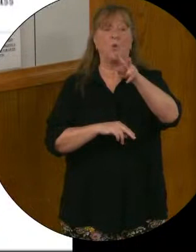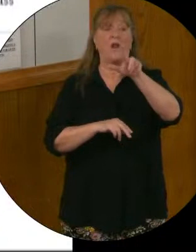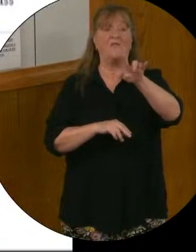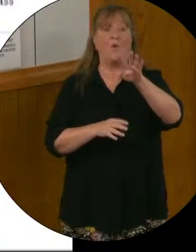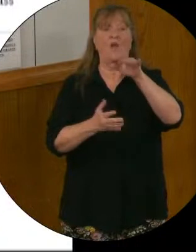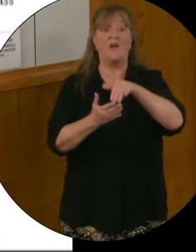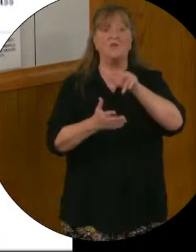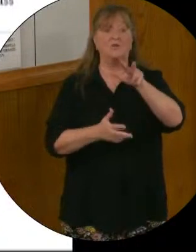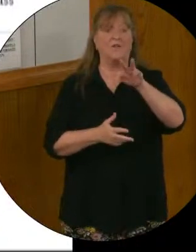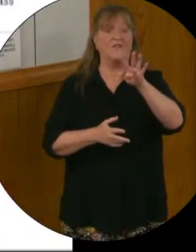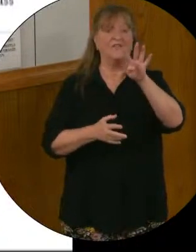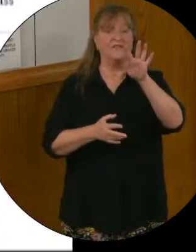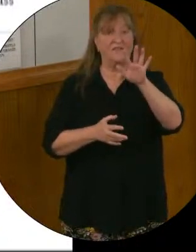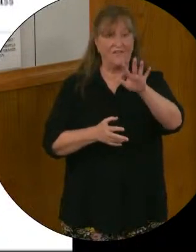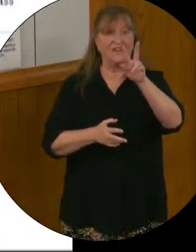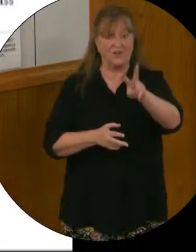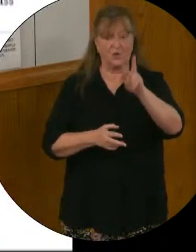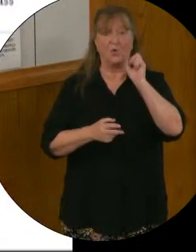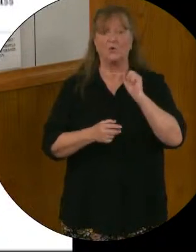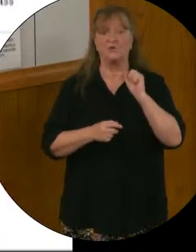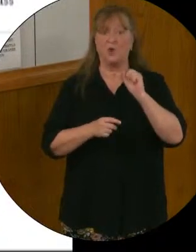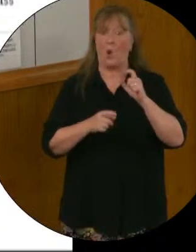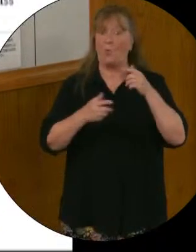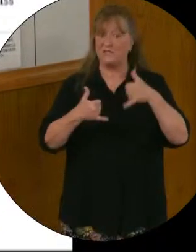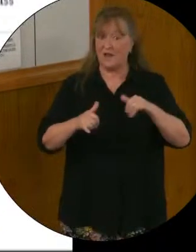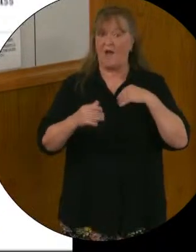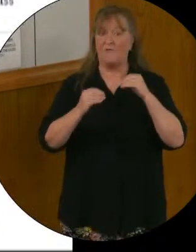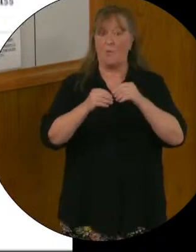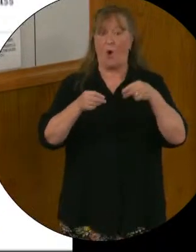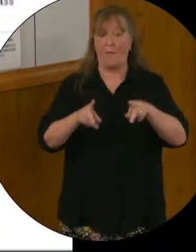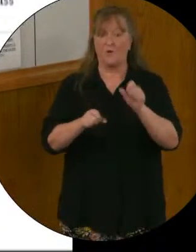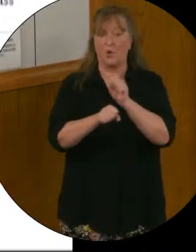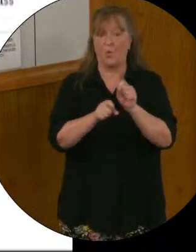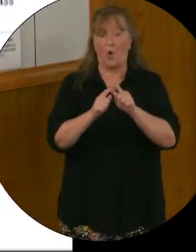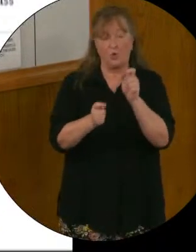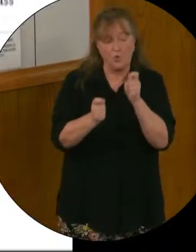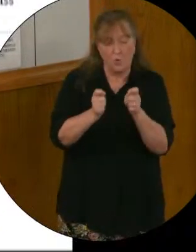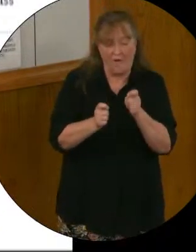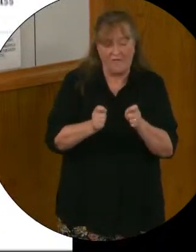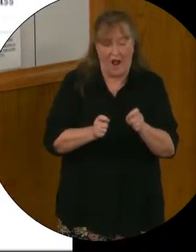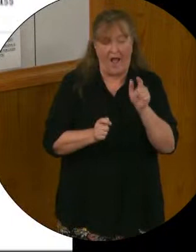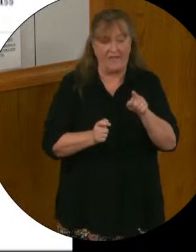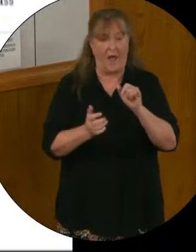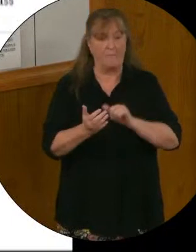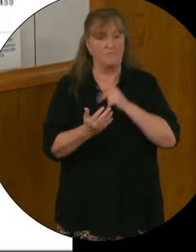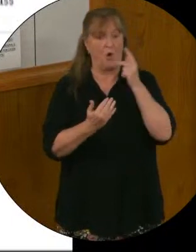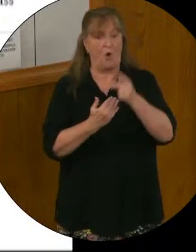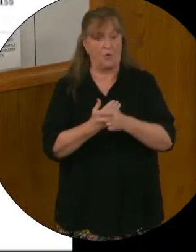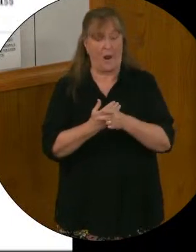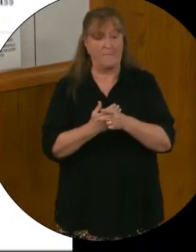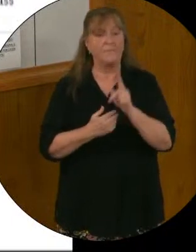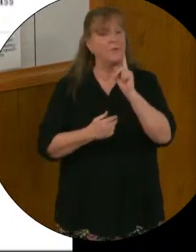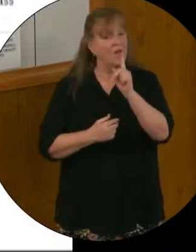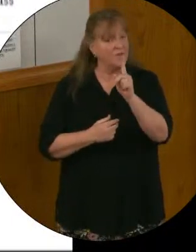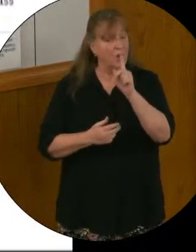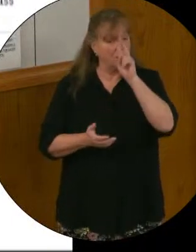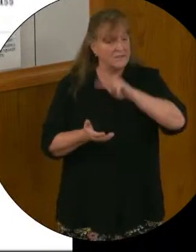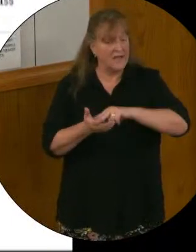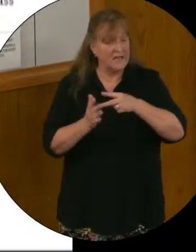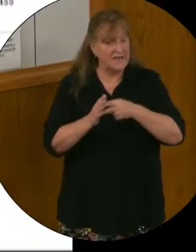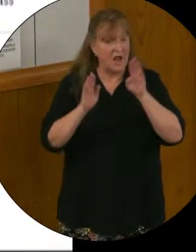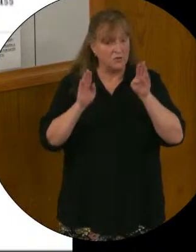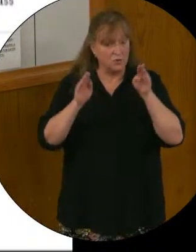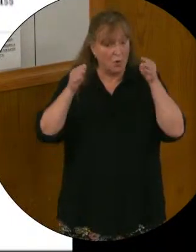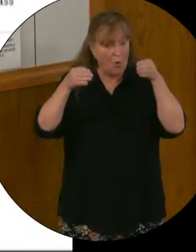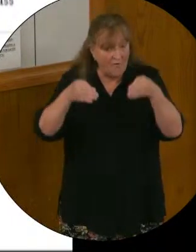24,352. And we'll continue to grow more of these opportunities as we work to refine this program. There's an intentional